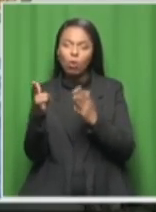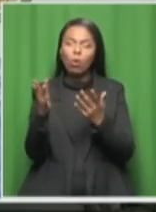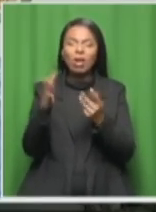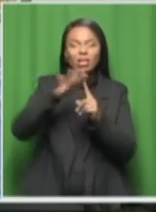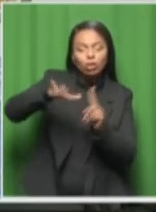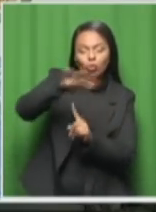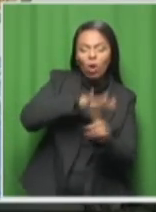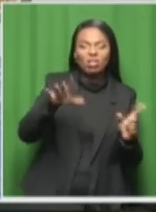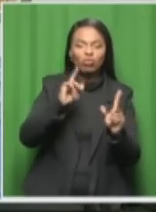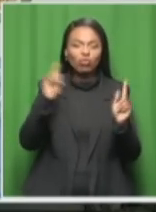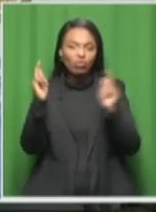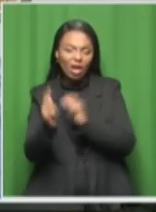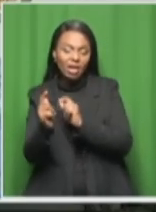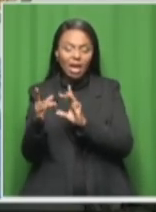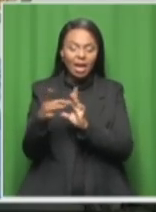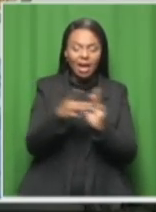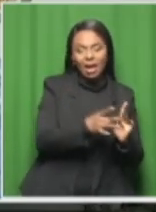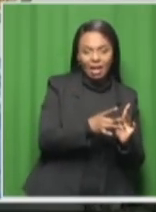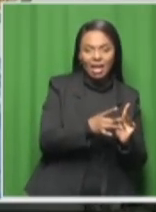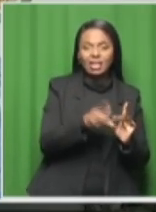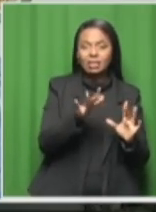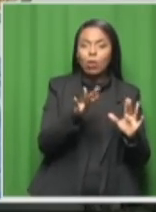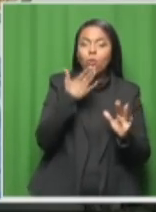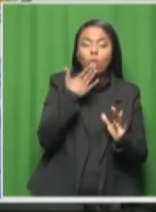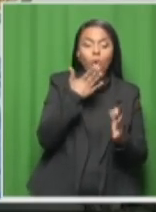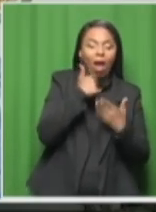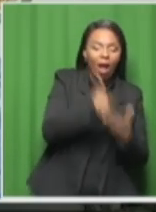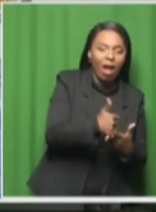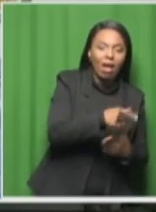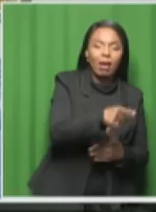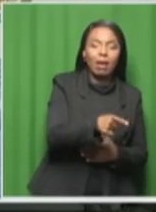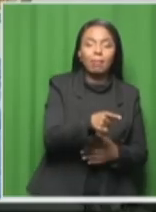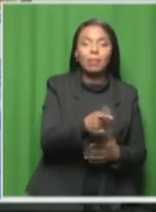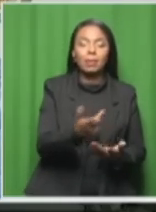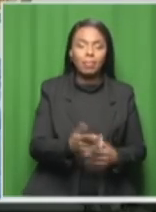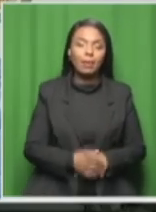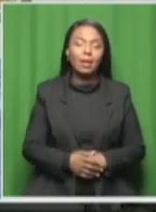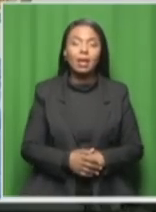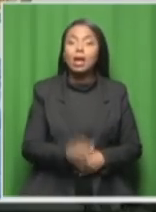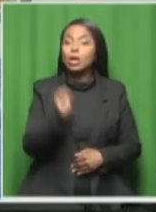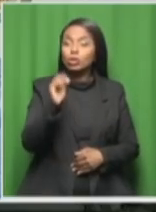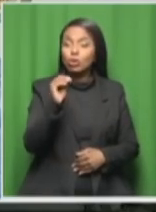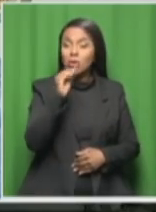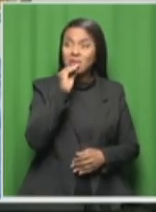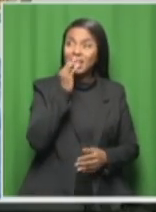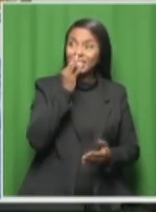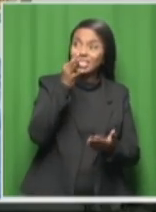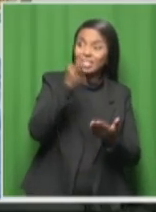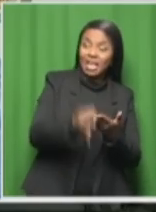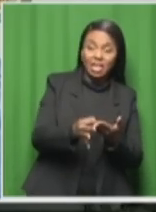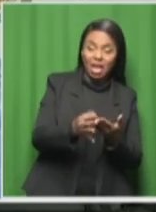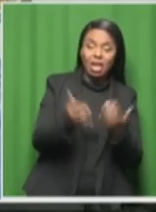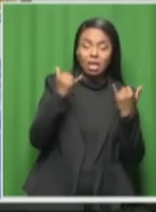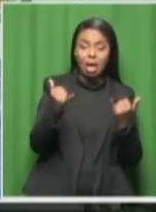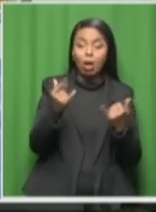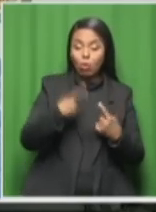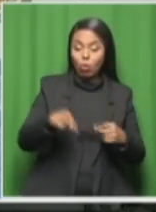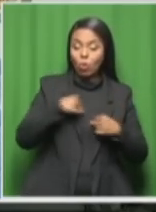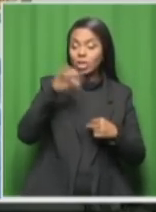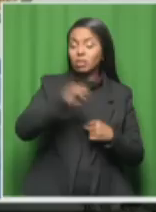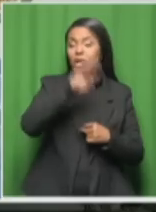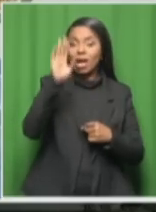circumstances related to the grounds for recognition has occurred. So does that suggest that as South Africa,